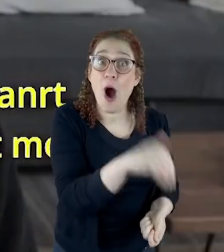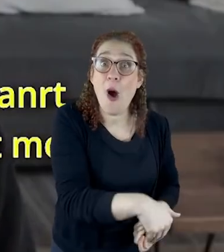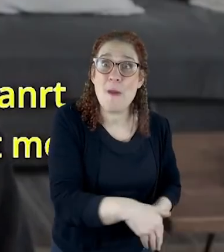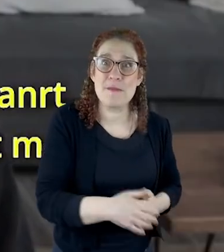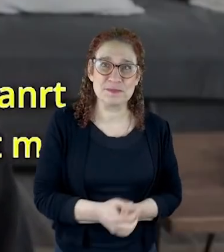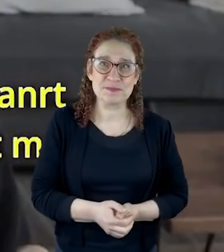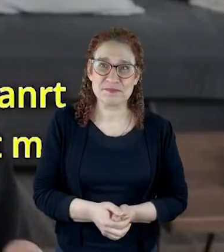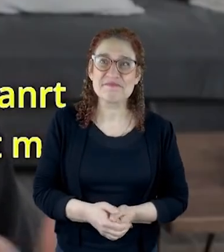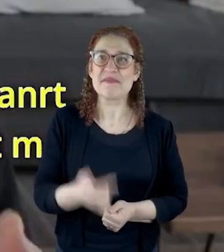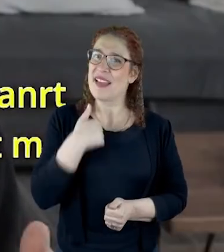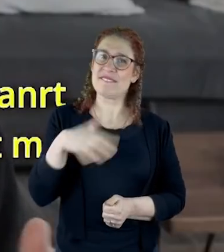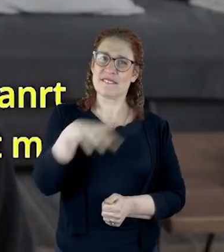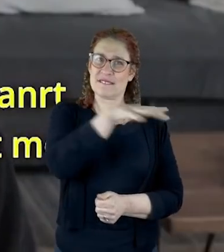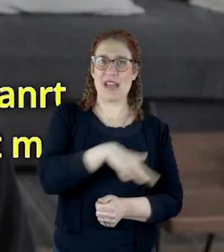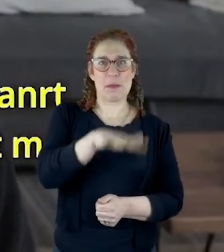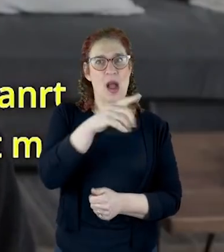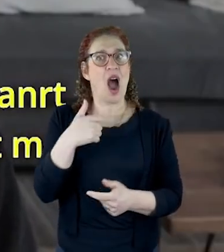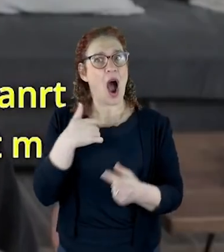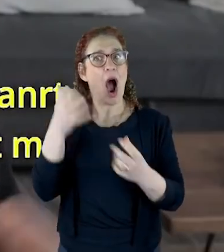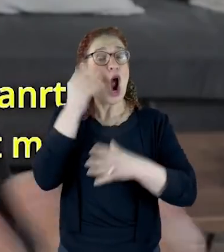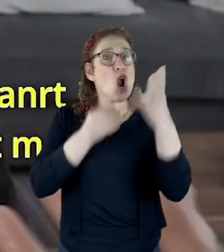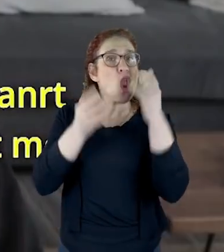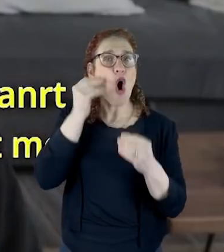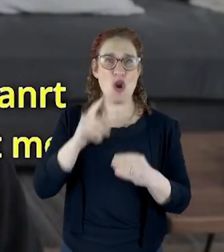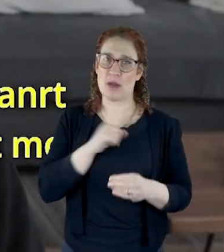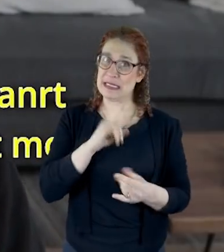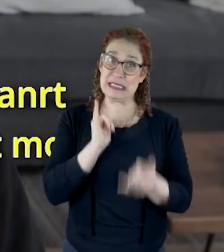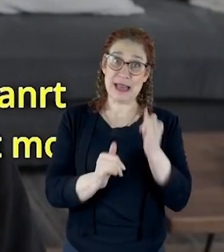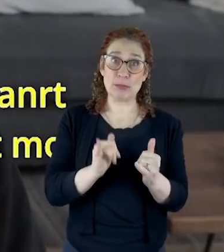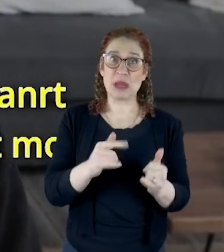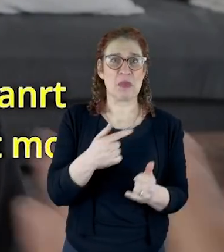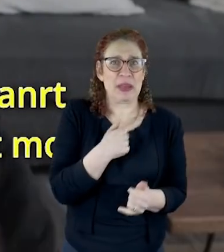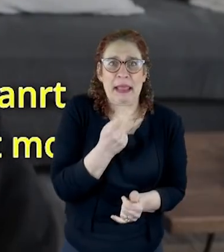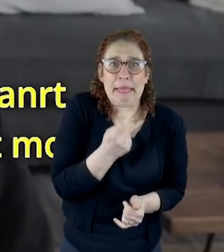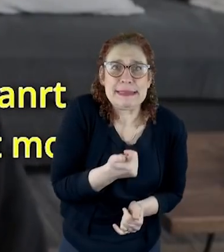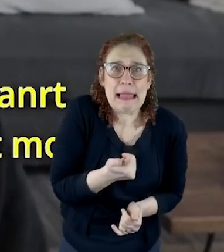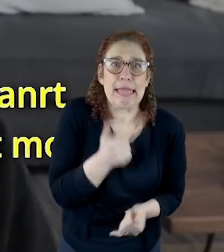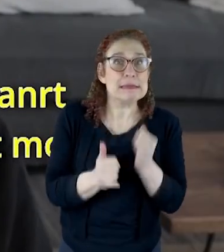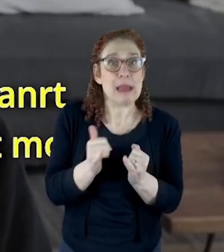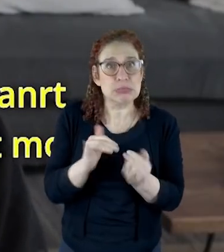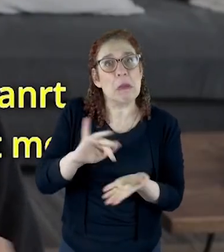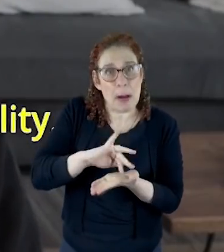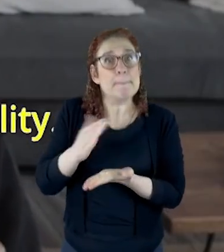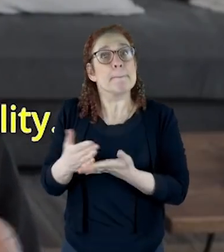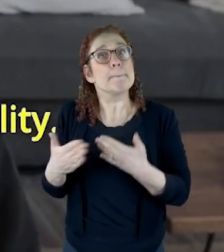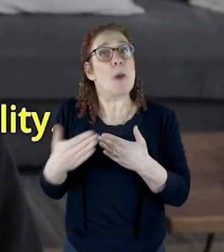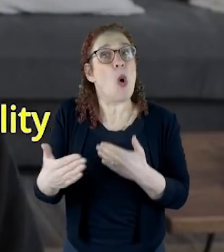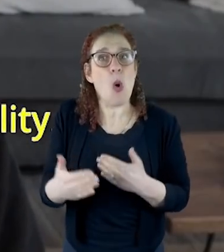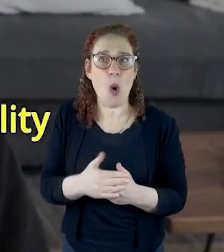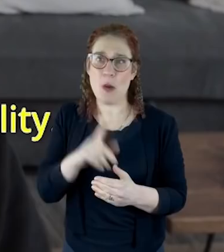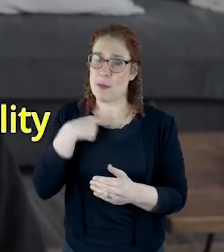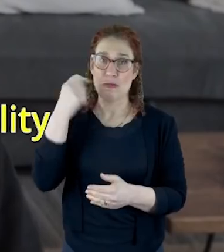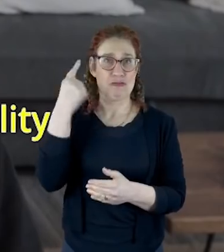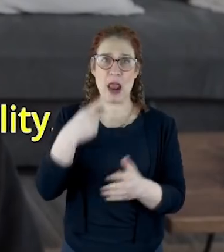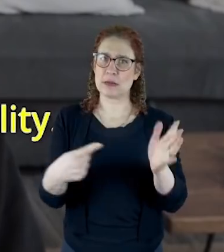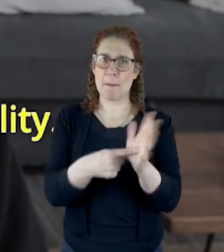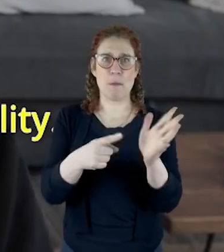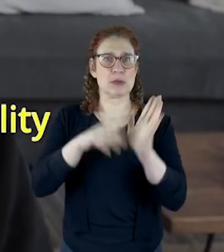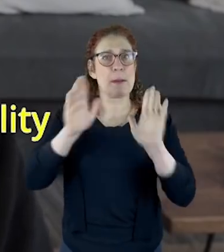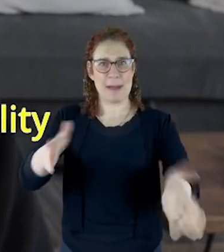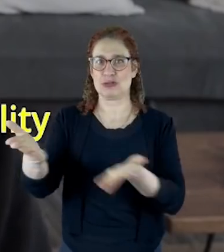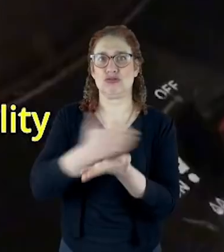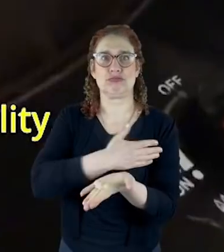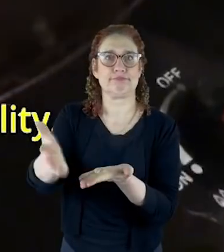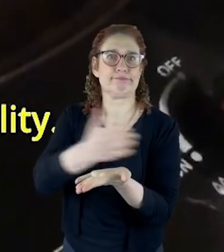And as a family, I guess one of the things I learned when we had little and when we had a bit more was this idea of generosity